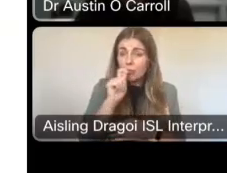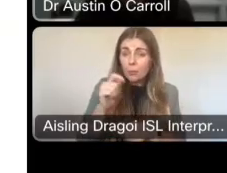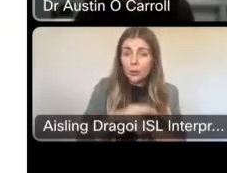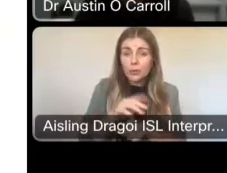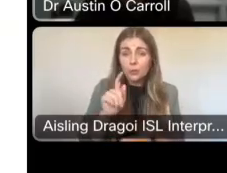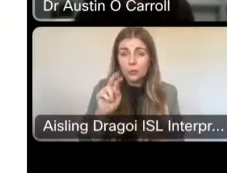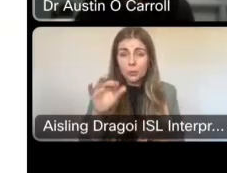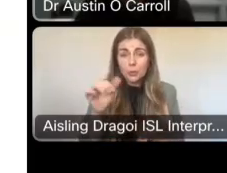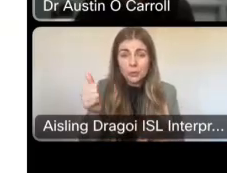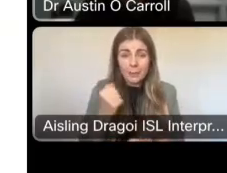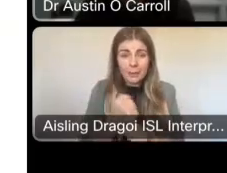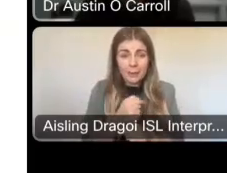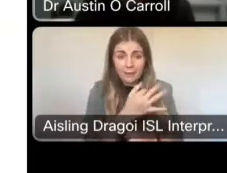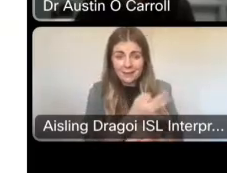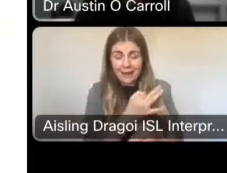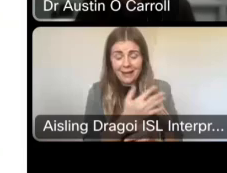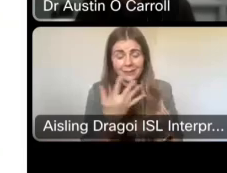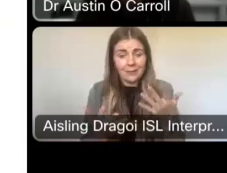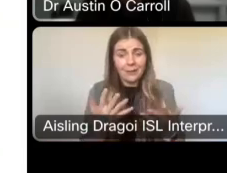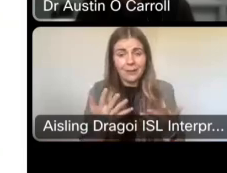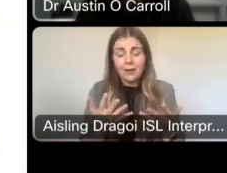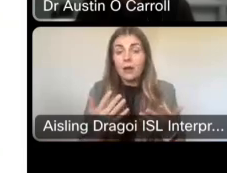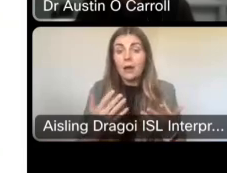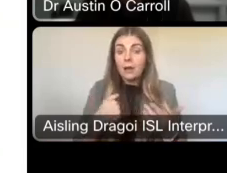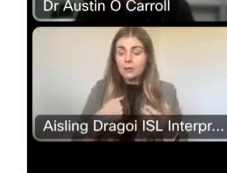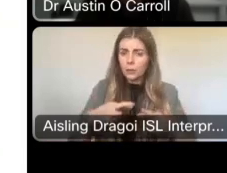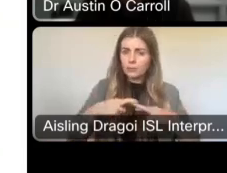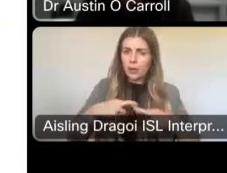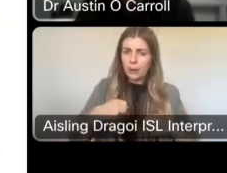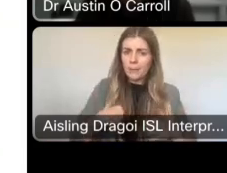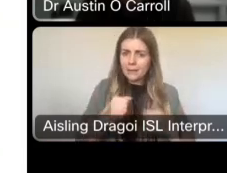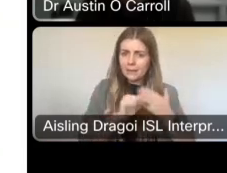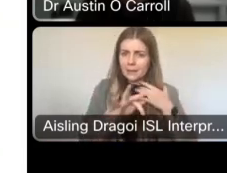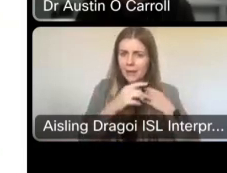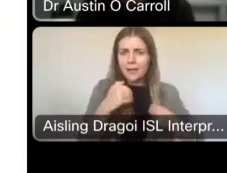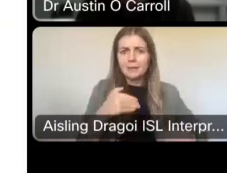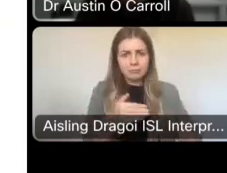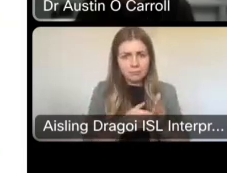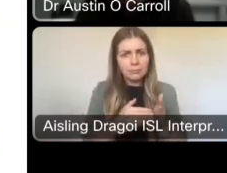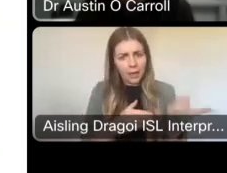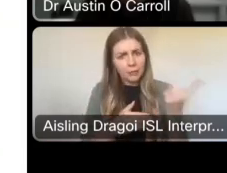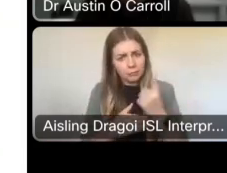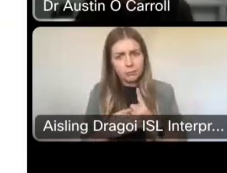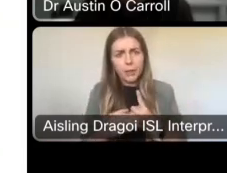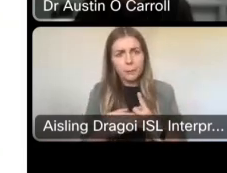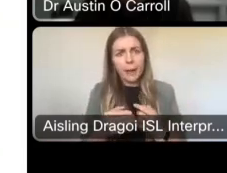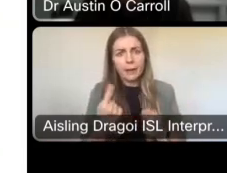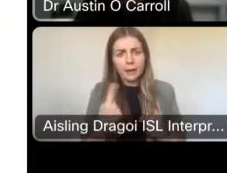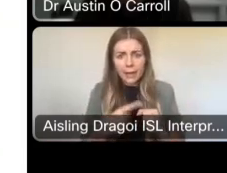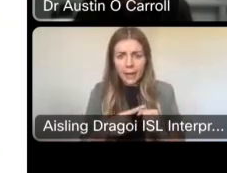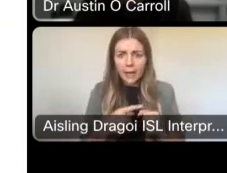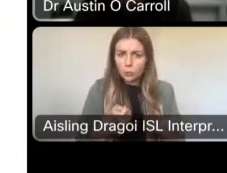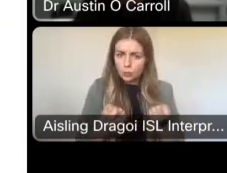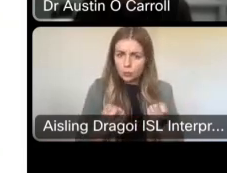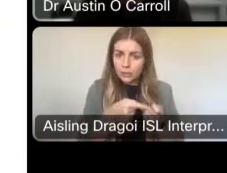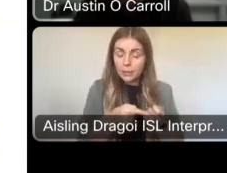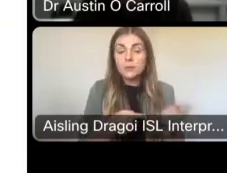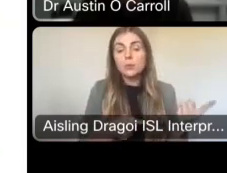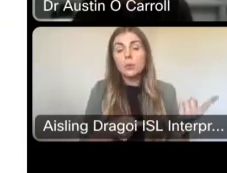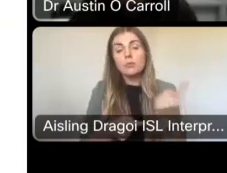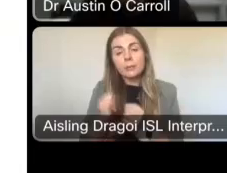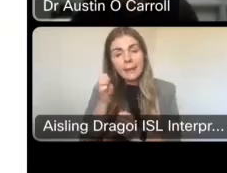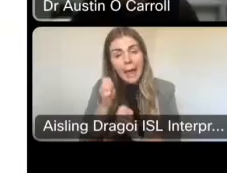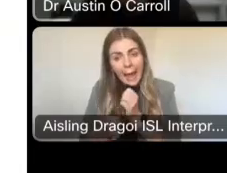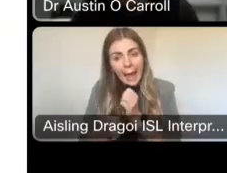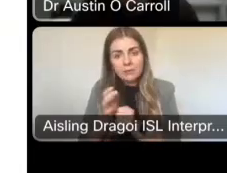But so I was really proud that they said, we'll treat him. And we brought him back in, and we brought him back in at the end of the clinic, and we talked to